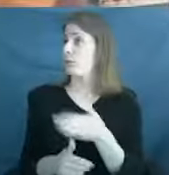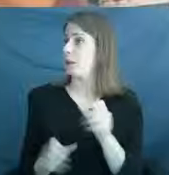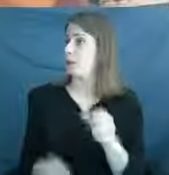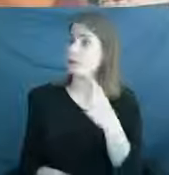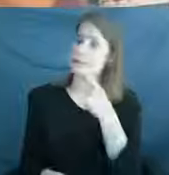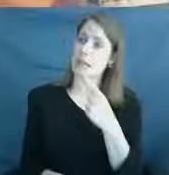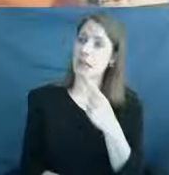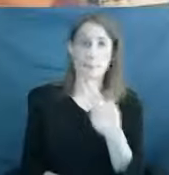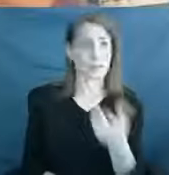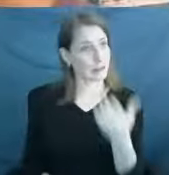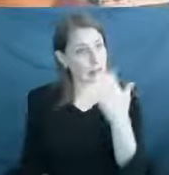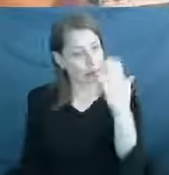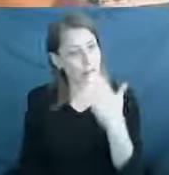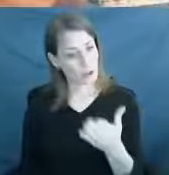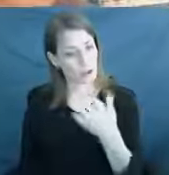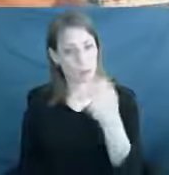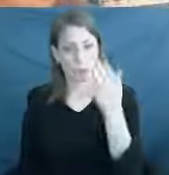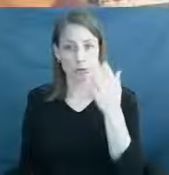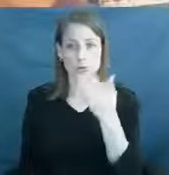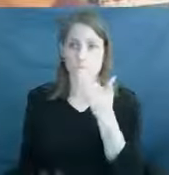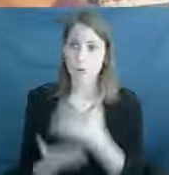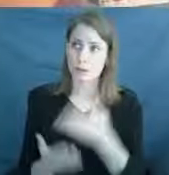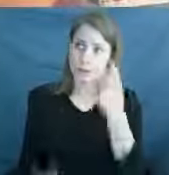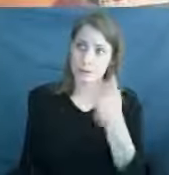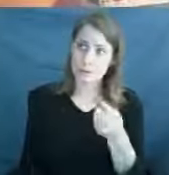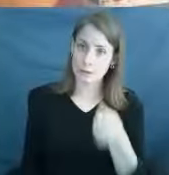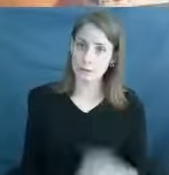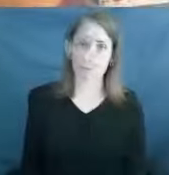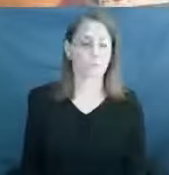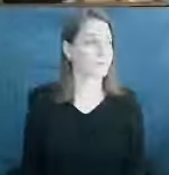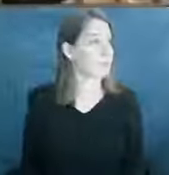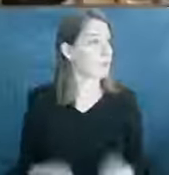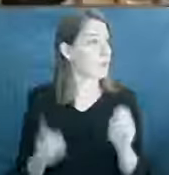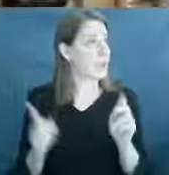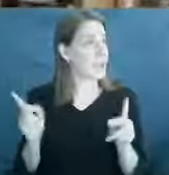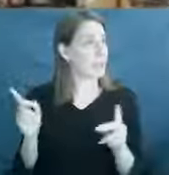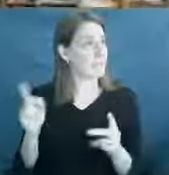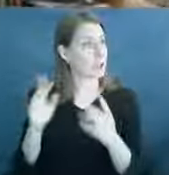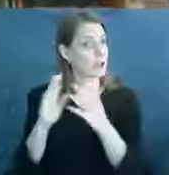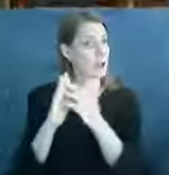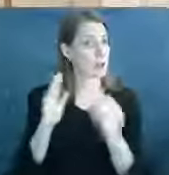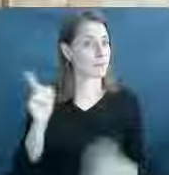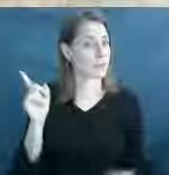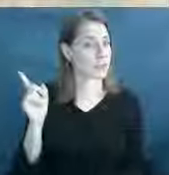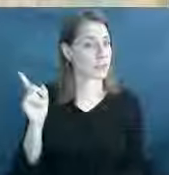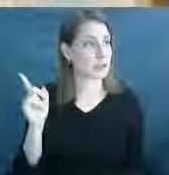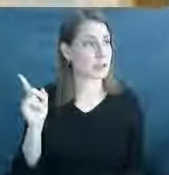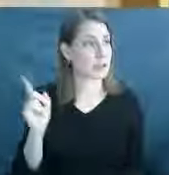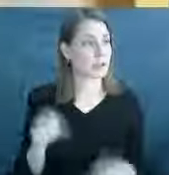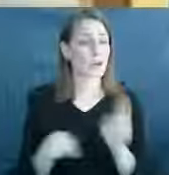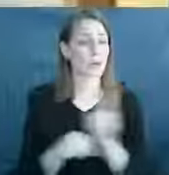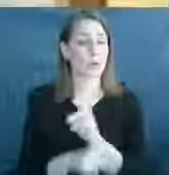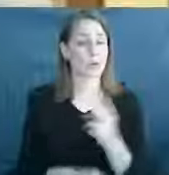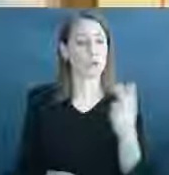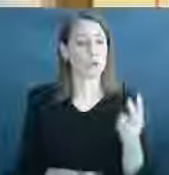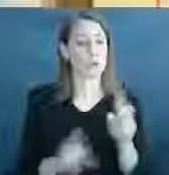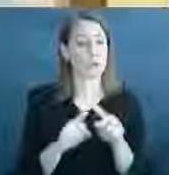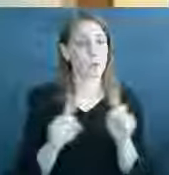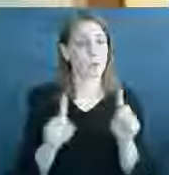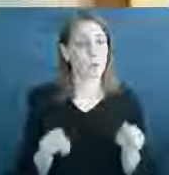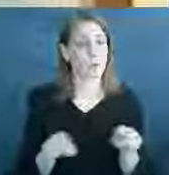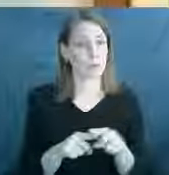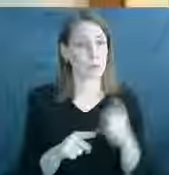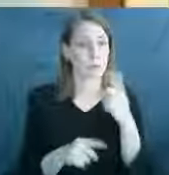know he's late, you can sort that out later on. The first thing is to say, bravo, very pleased to see you. You've arrived. Yeah. But guys, as a